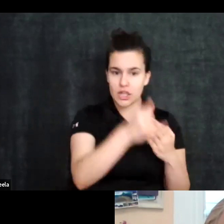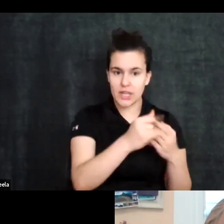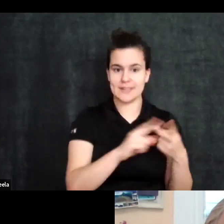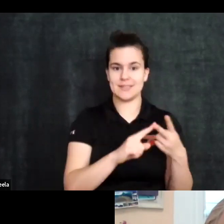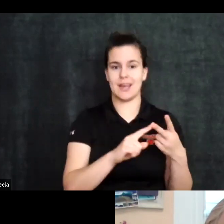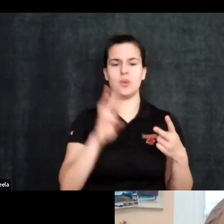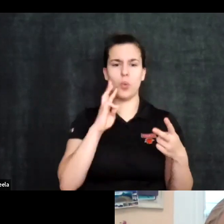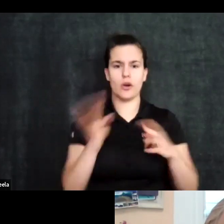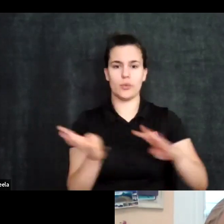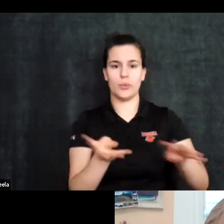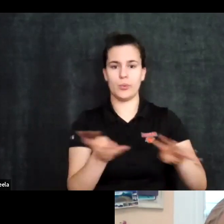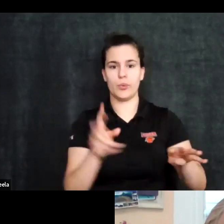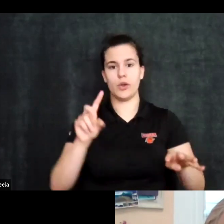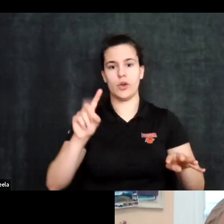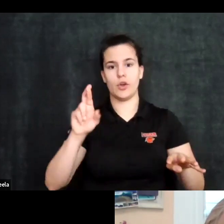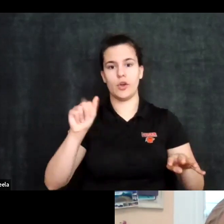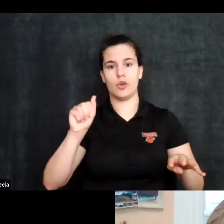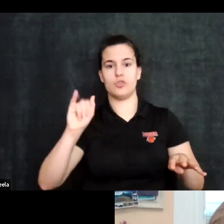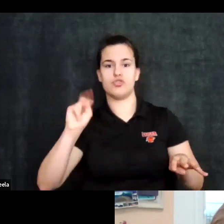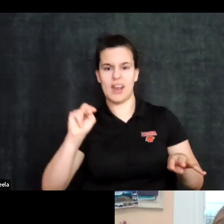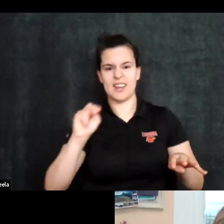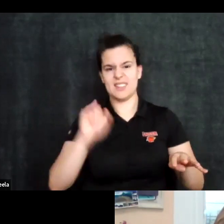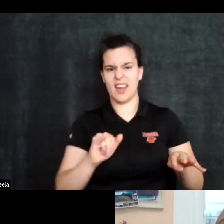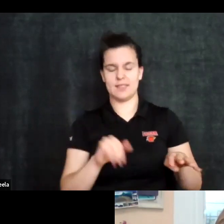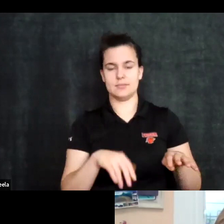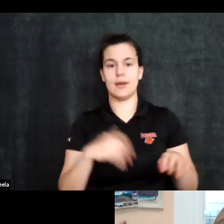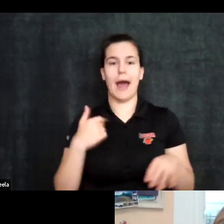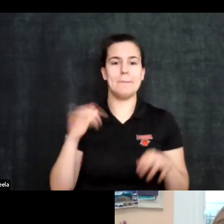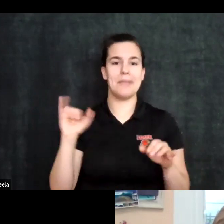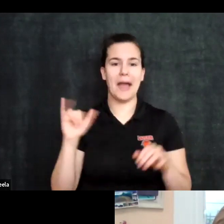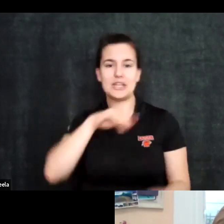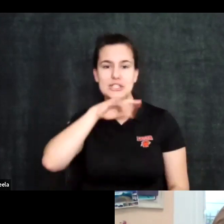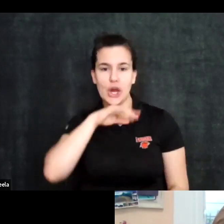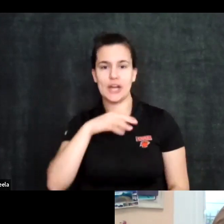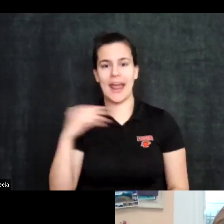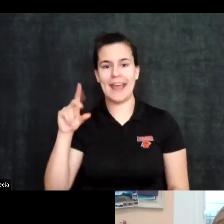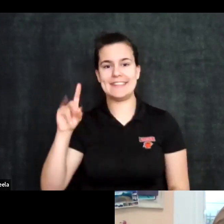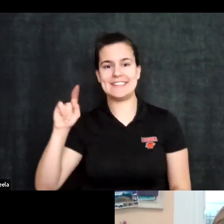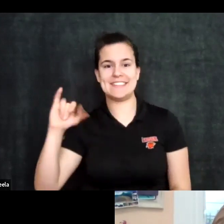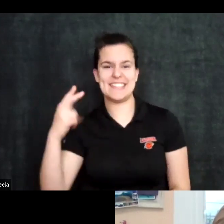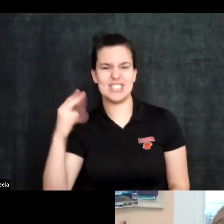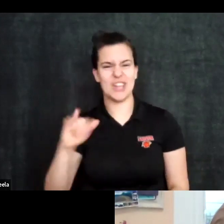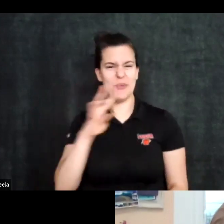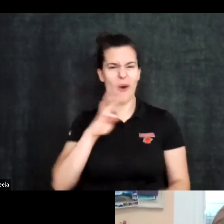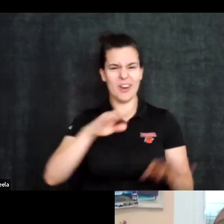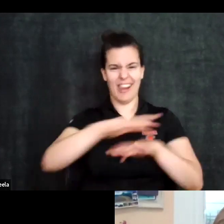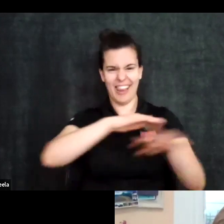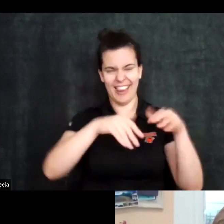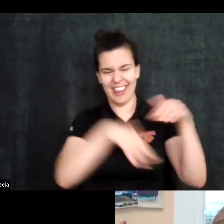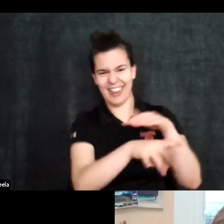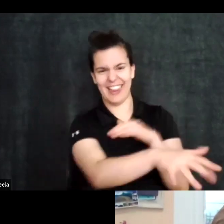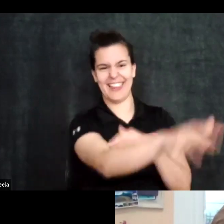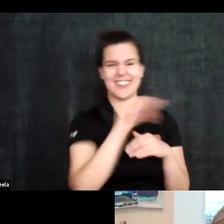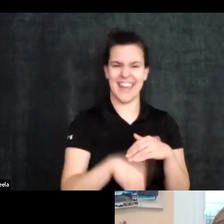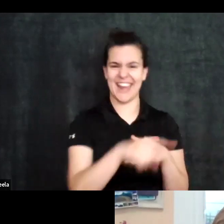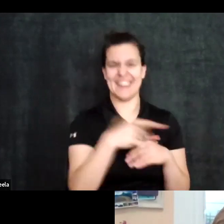like to tell people I'm a dirt and ditches engineer. So I really like drainage projects and trying to make sure we